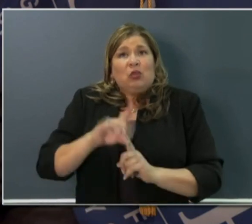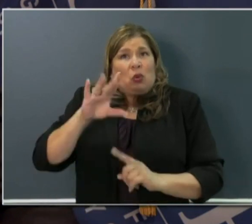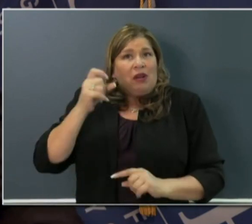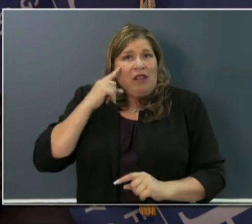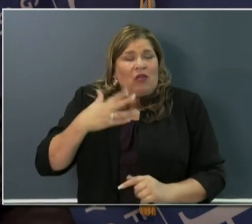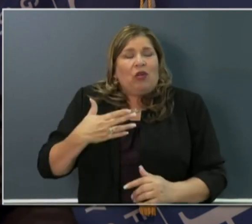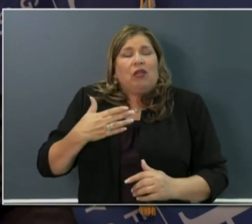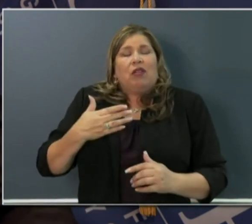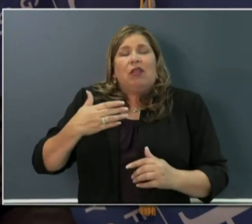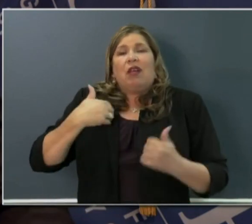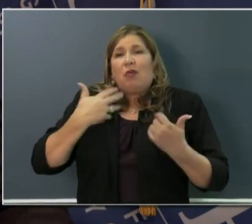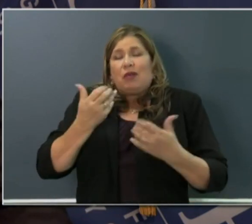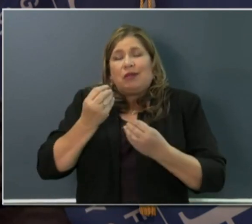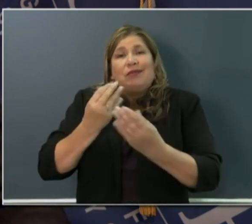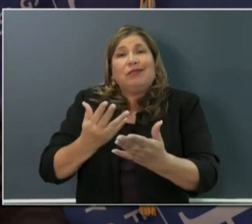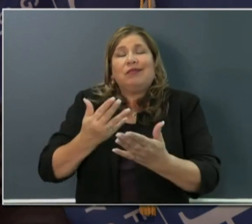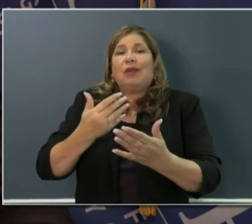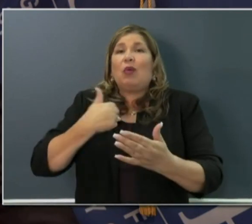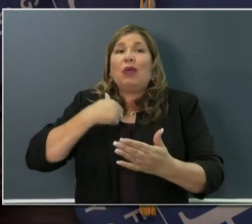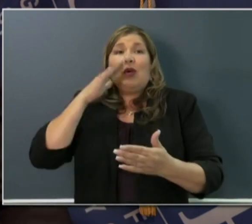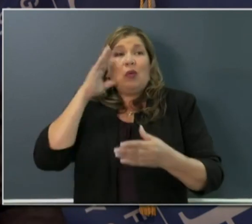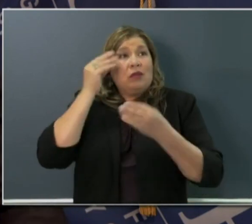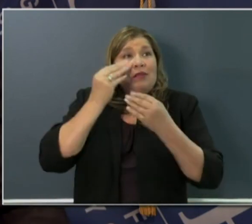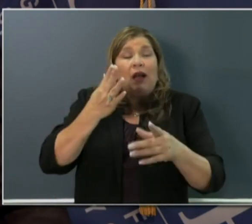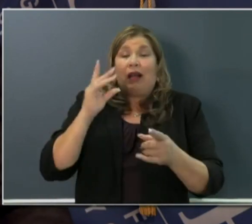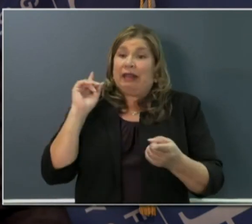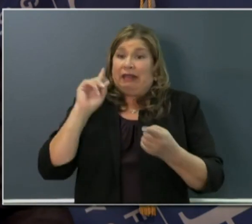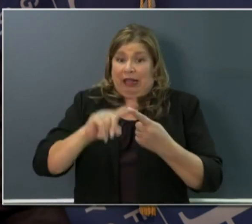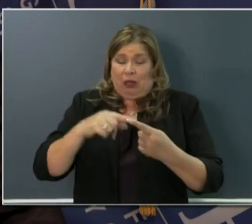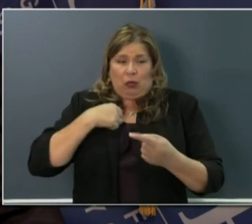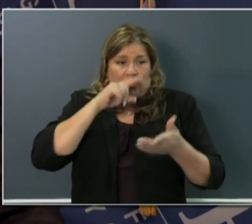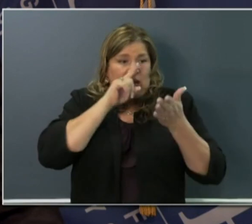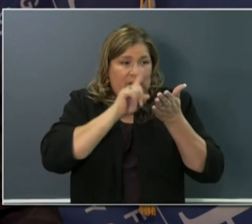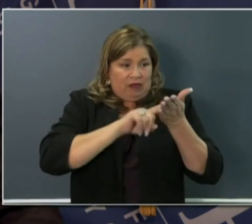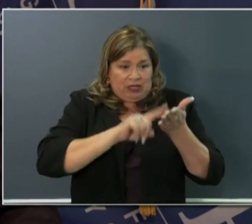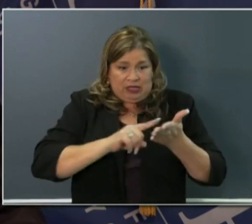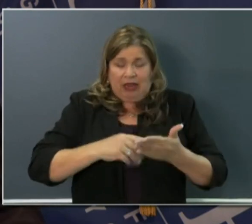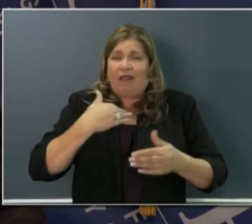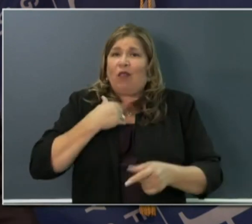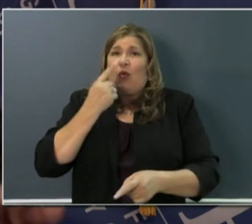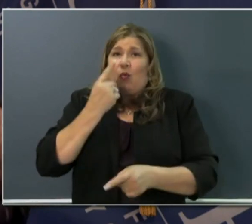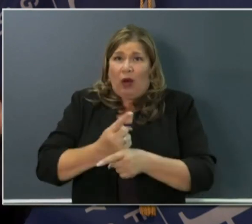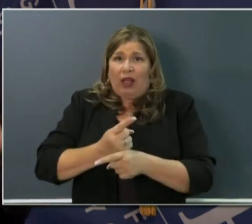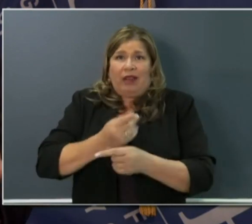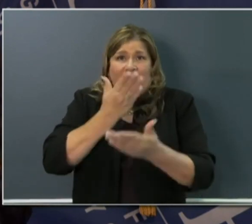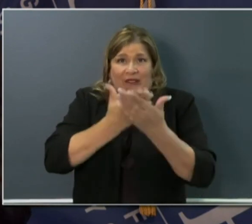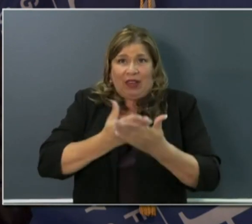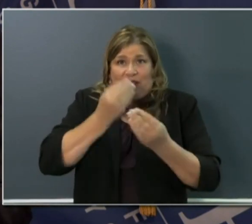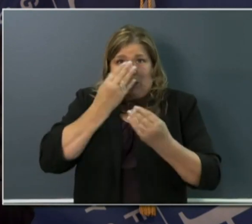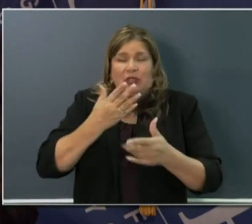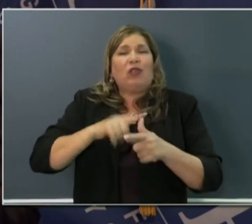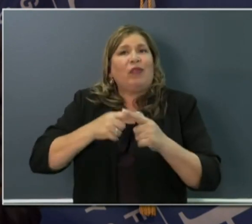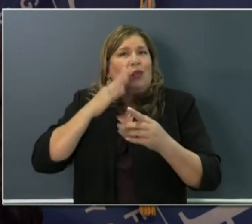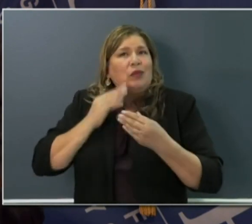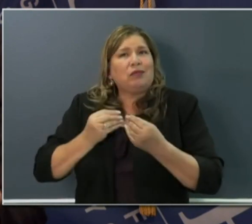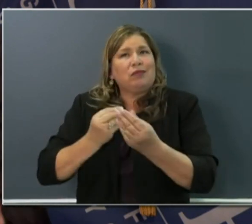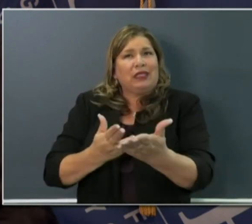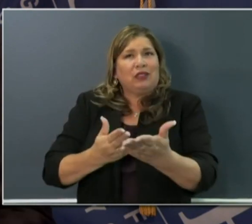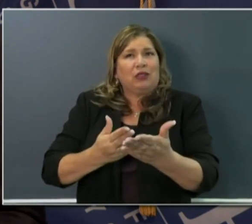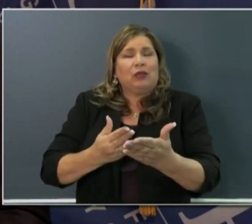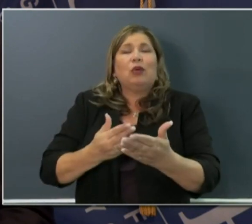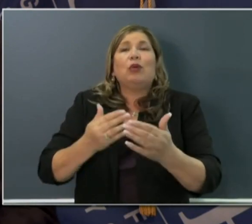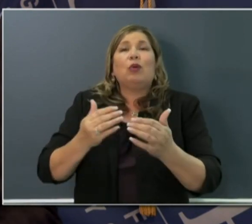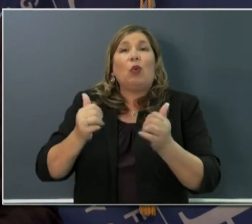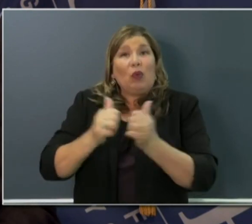And so that's being investigated. We'll have nothing more to say on it until we get that information. But I can say this with